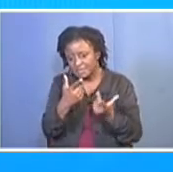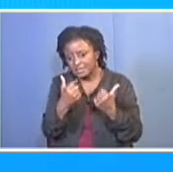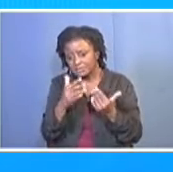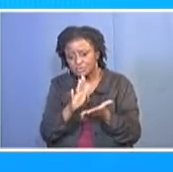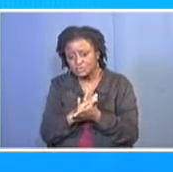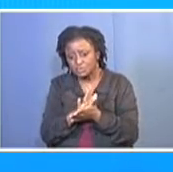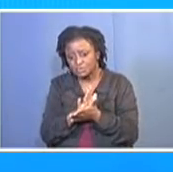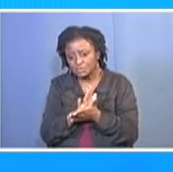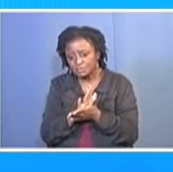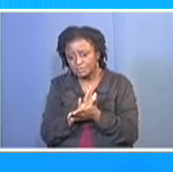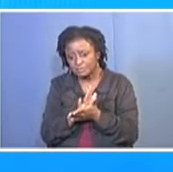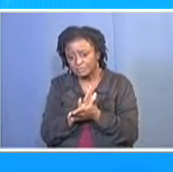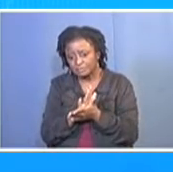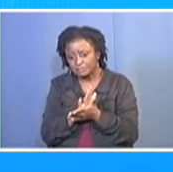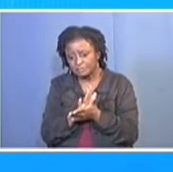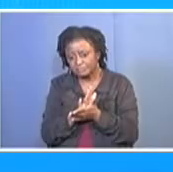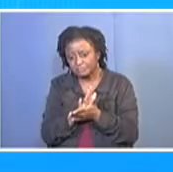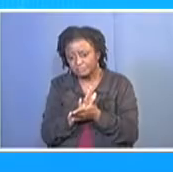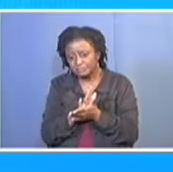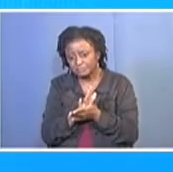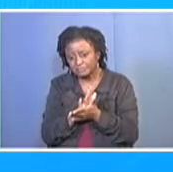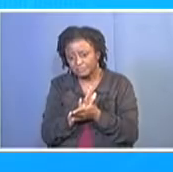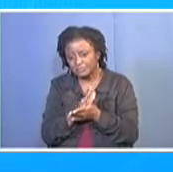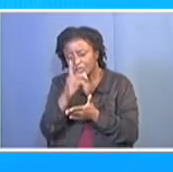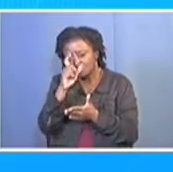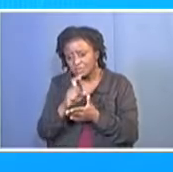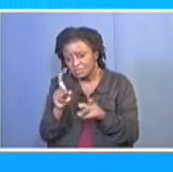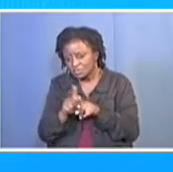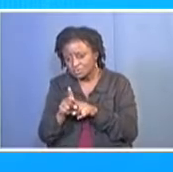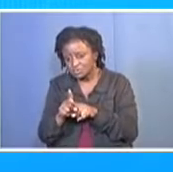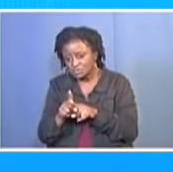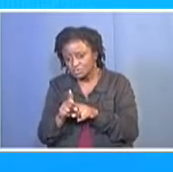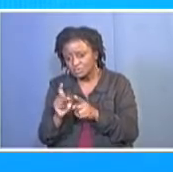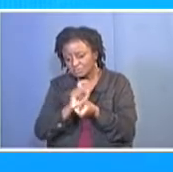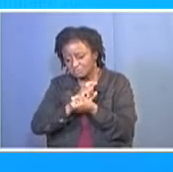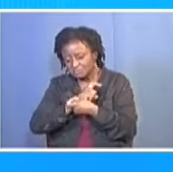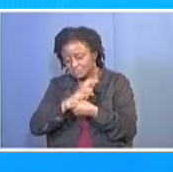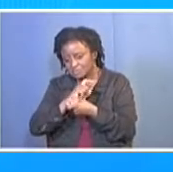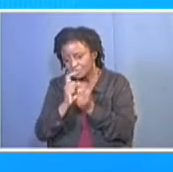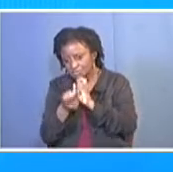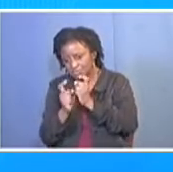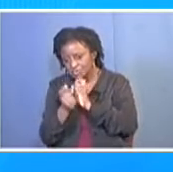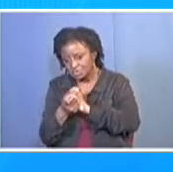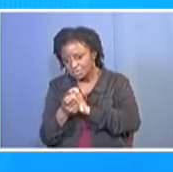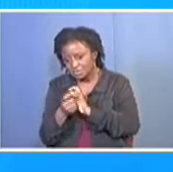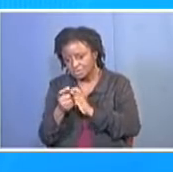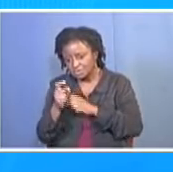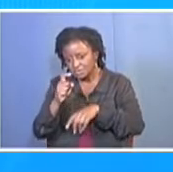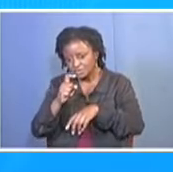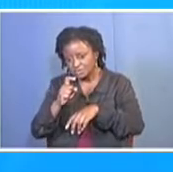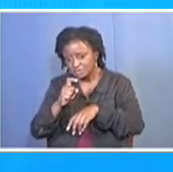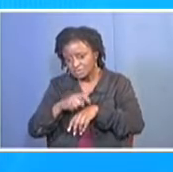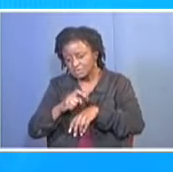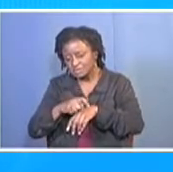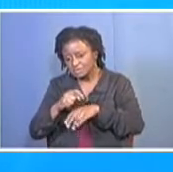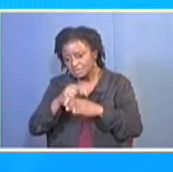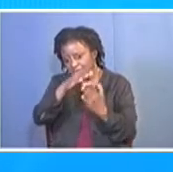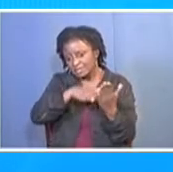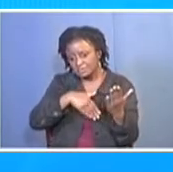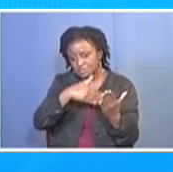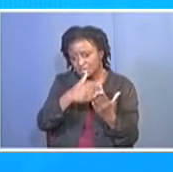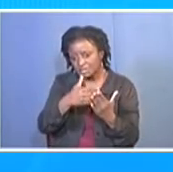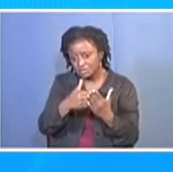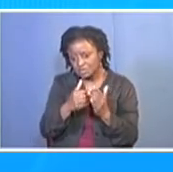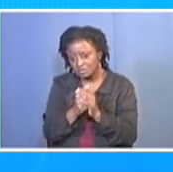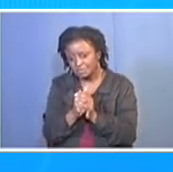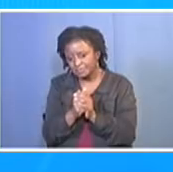We also, have to do some adjustments to timetables because that's how that is. It's the process that is undertaken on the